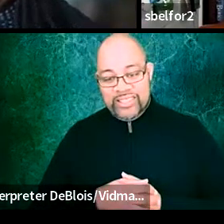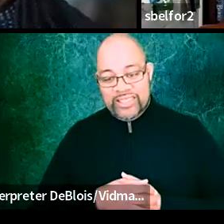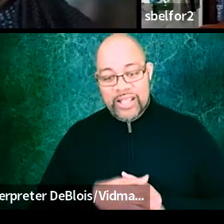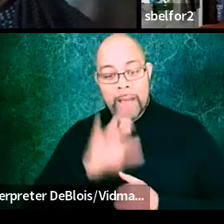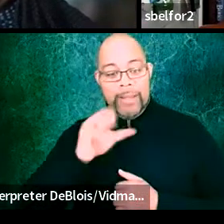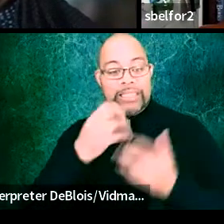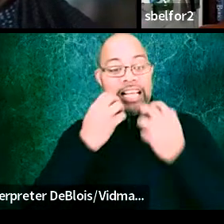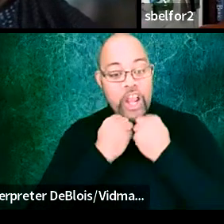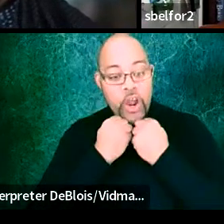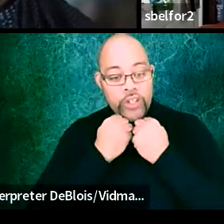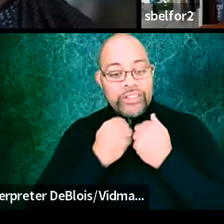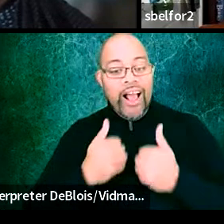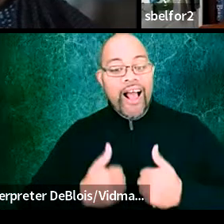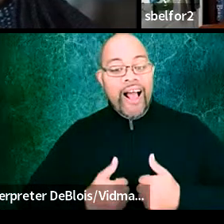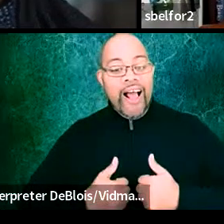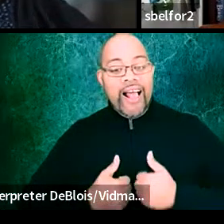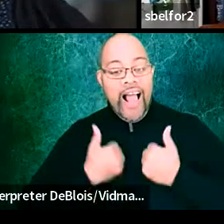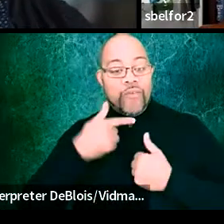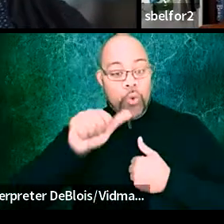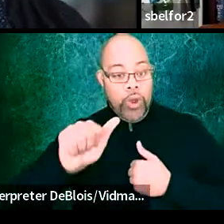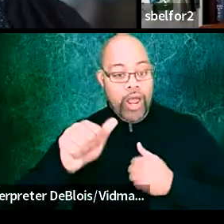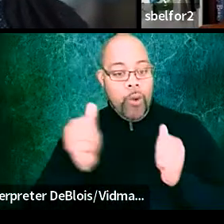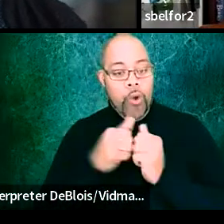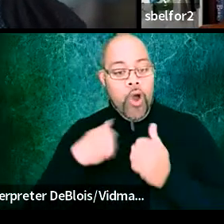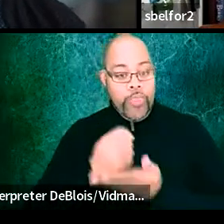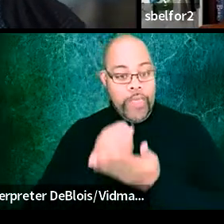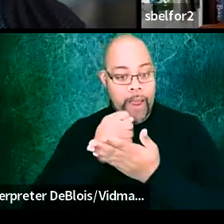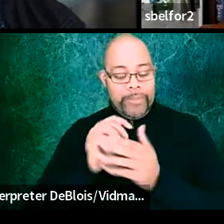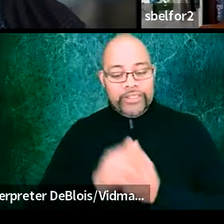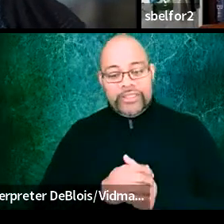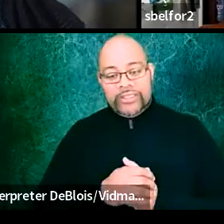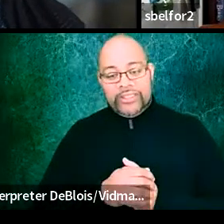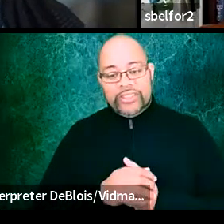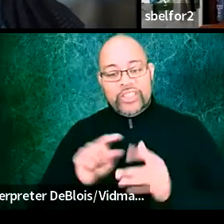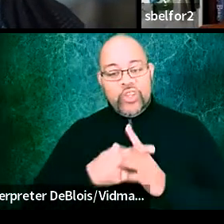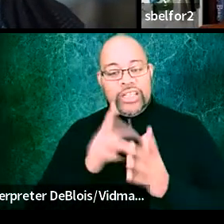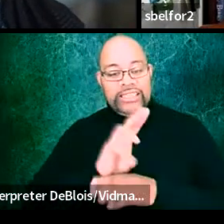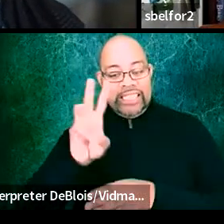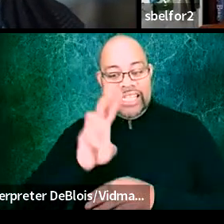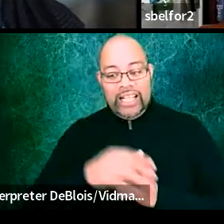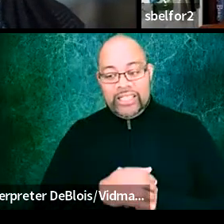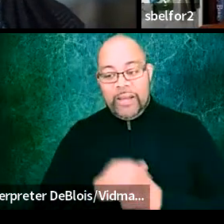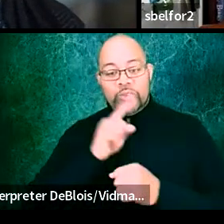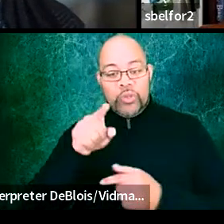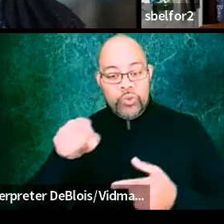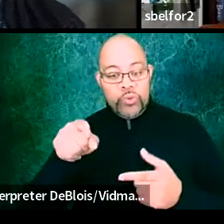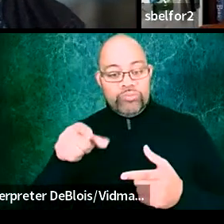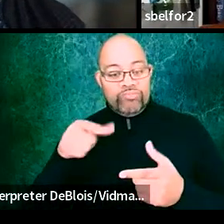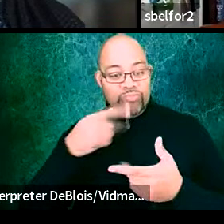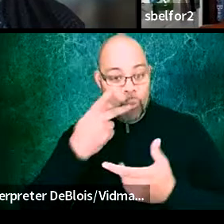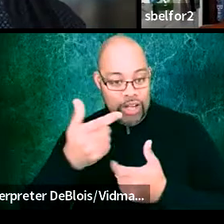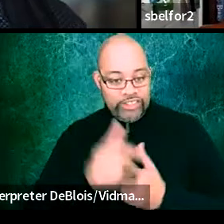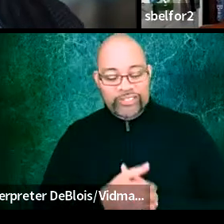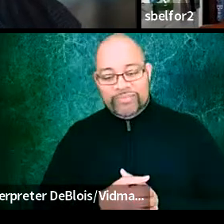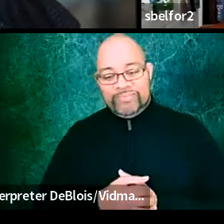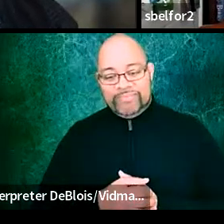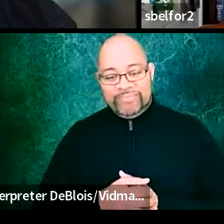BIMS Cares, a live Q&A with our therapist. Starts at 6 o'clock. Make sure you guys tune in.